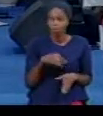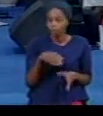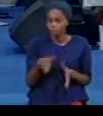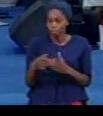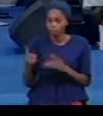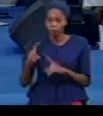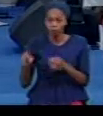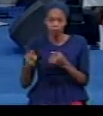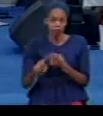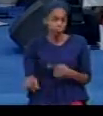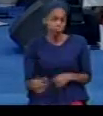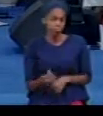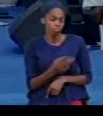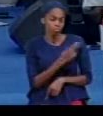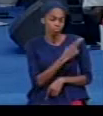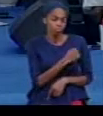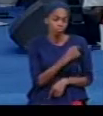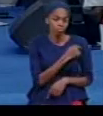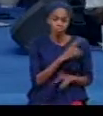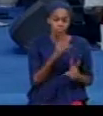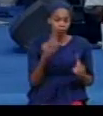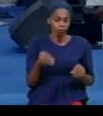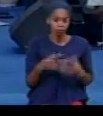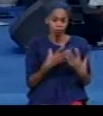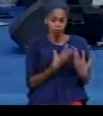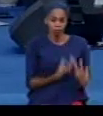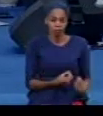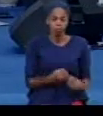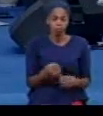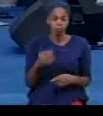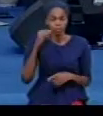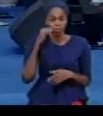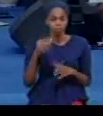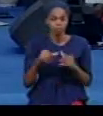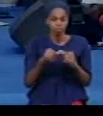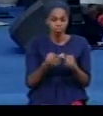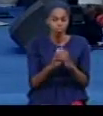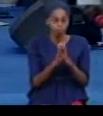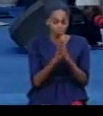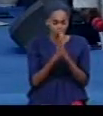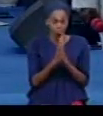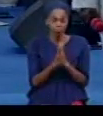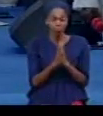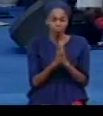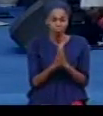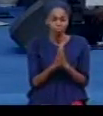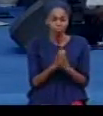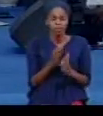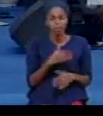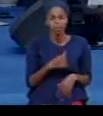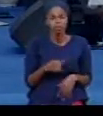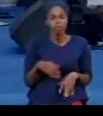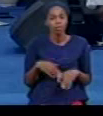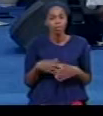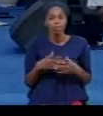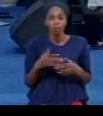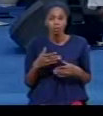still praying, waiting on the Lord, trying all we could, but there was no solution. Then at the end, I still went